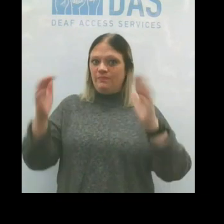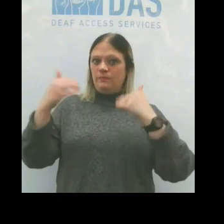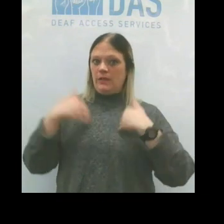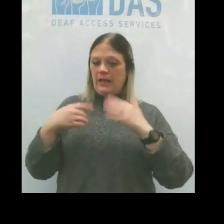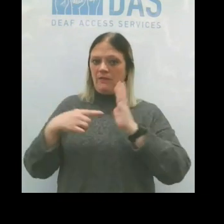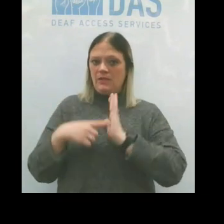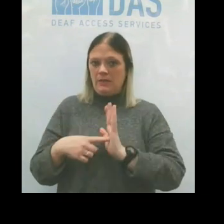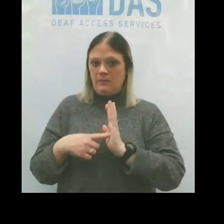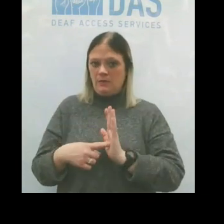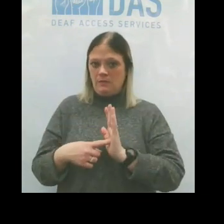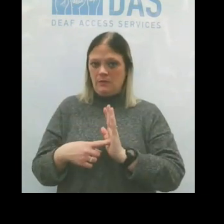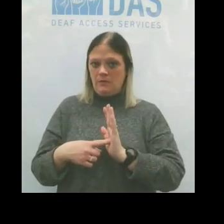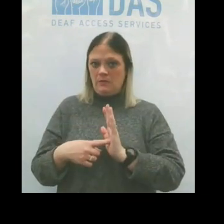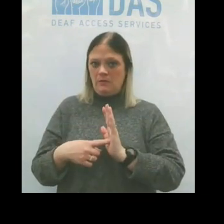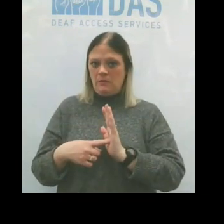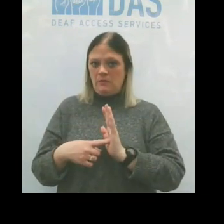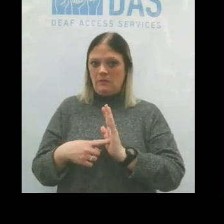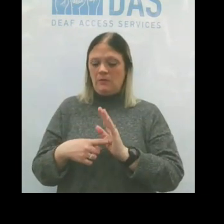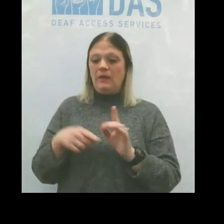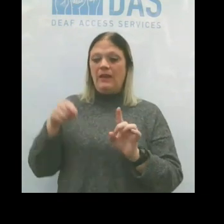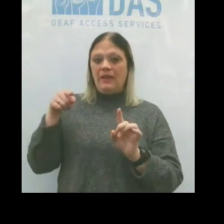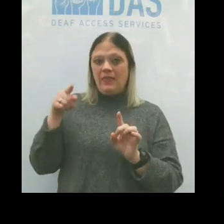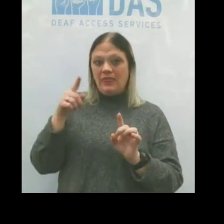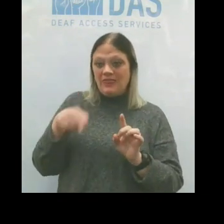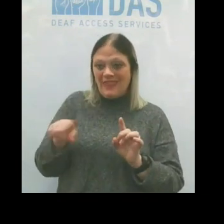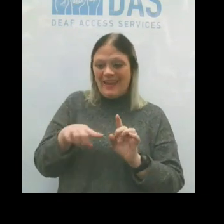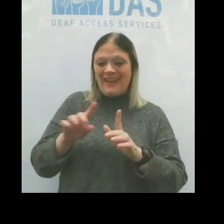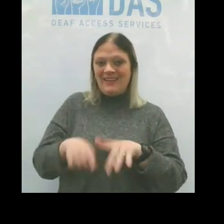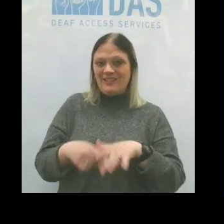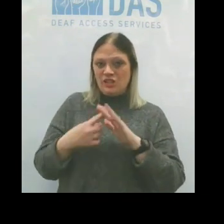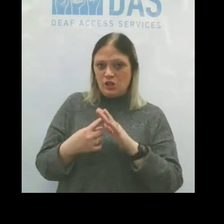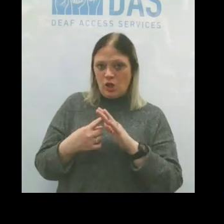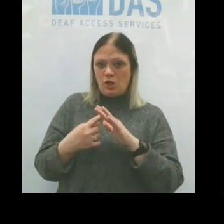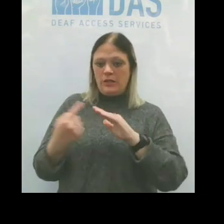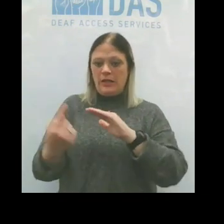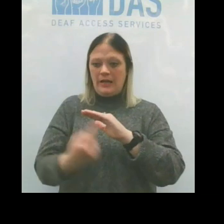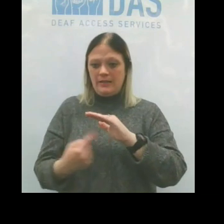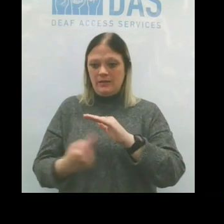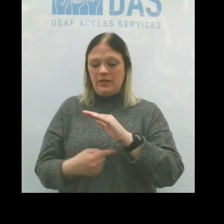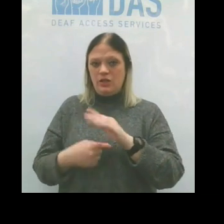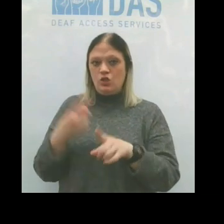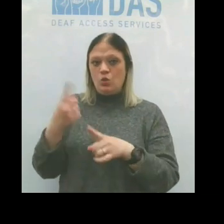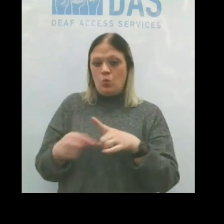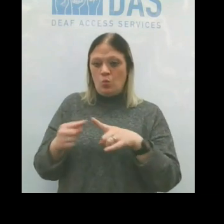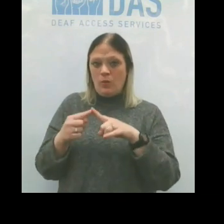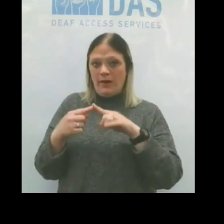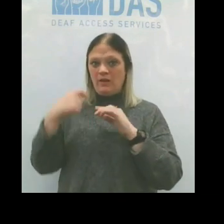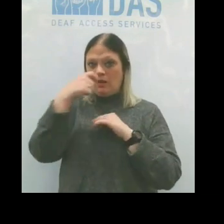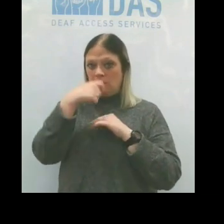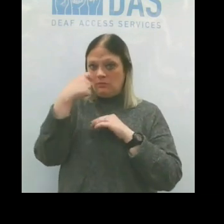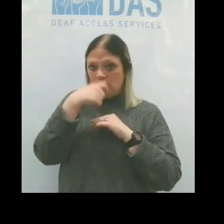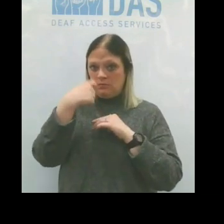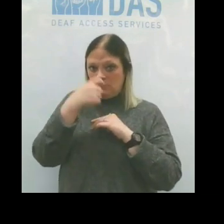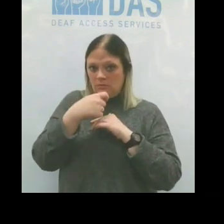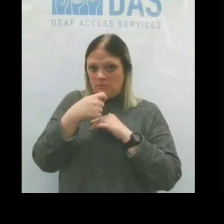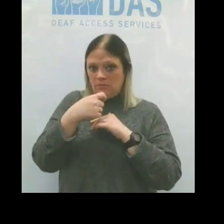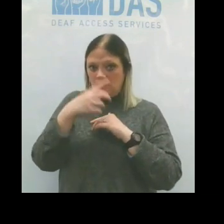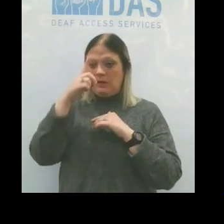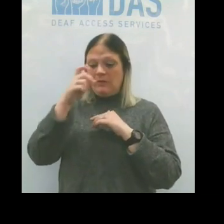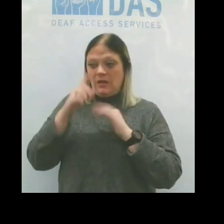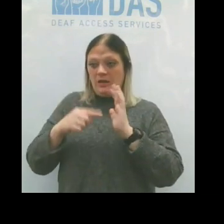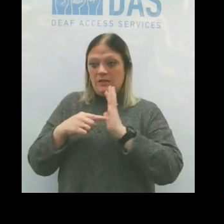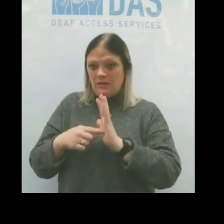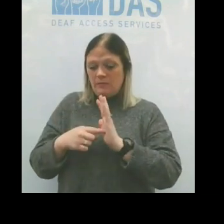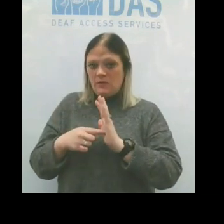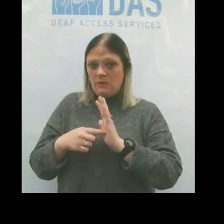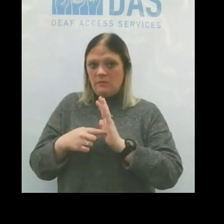COVID-19, when they get tested, they should start isolation at the time that their specimen is collected. Because they have symptoms, there's a very high likelihood